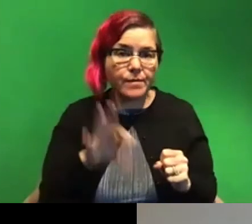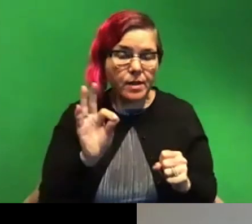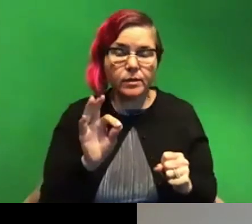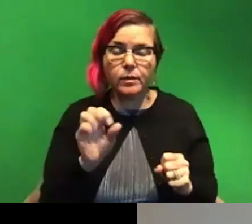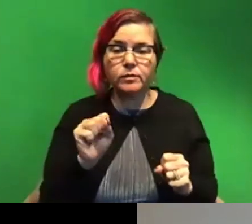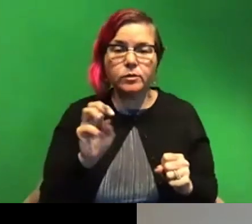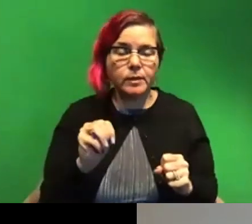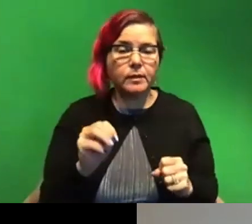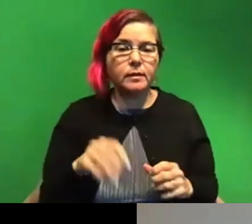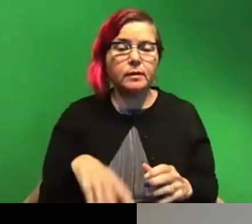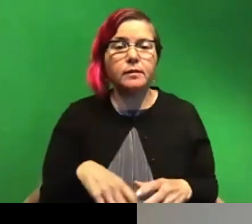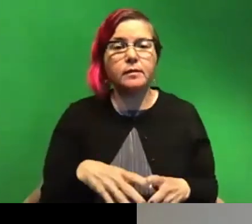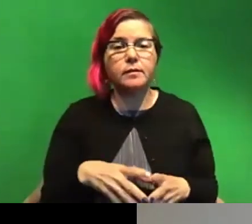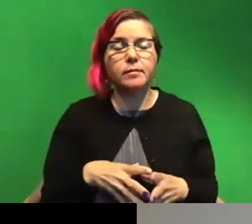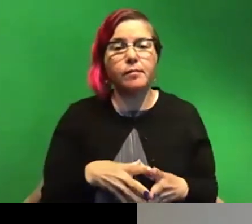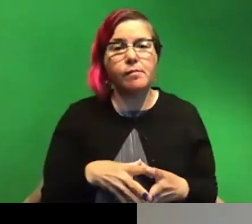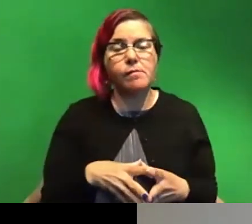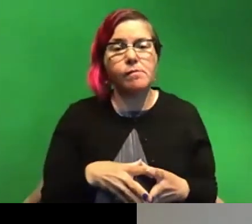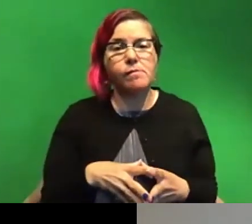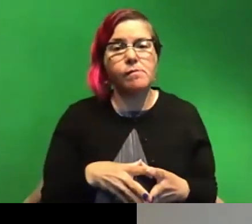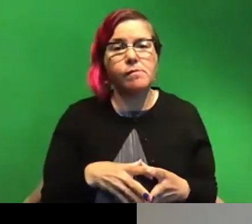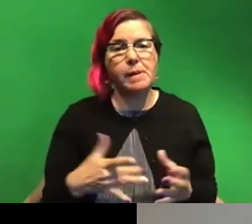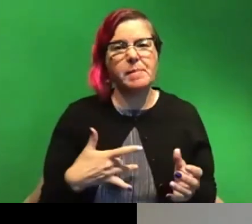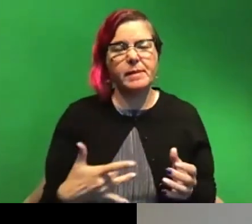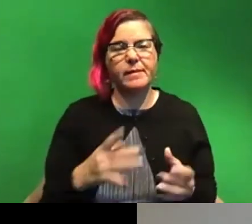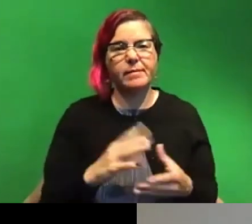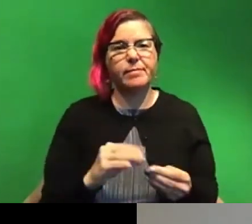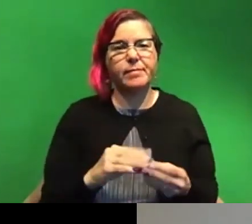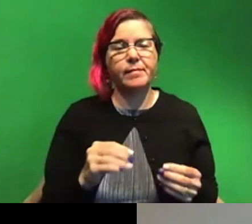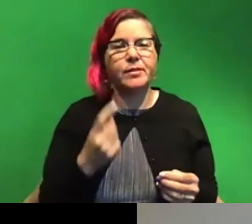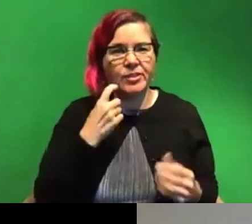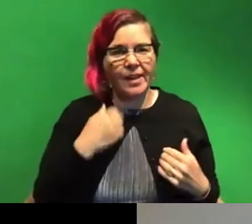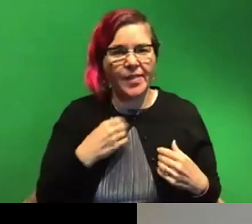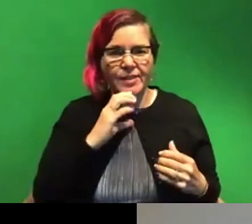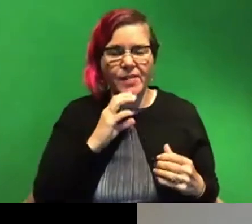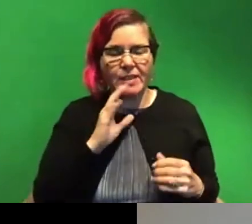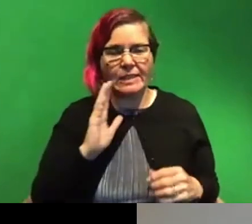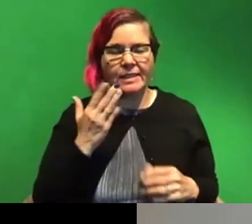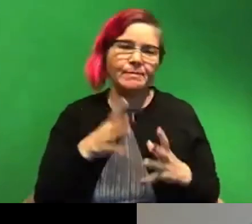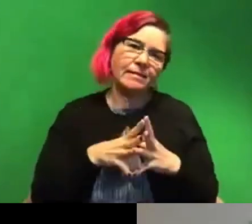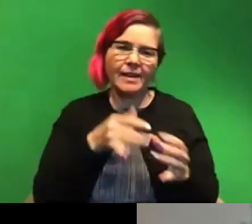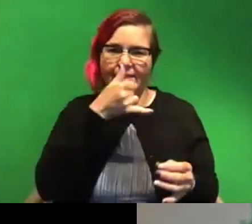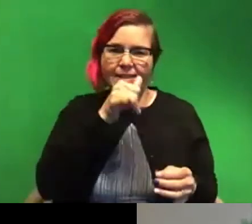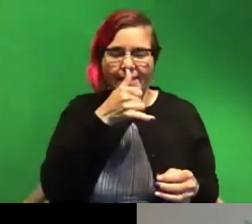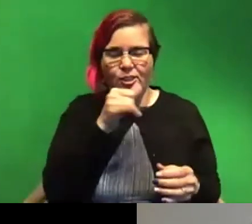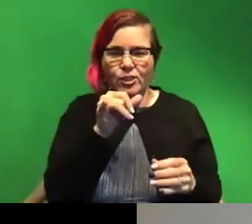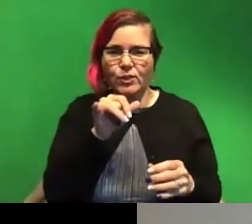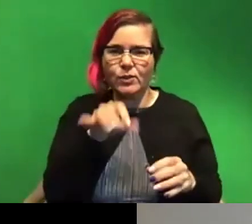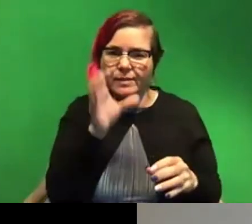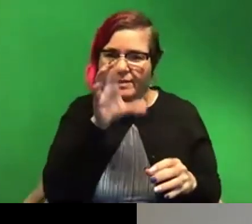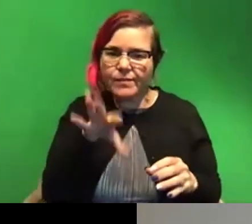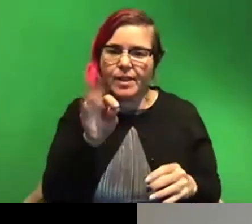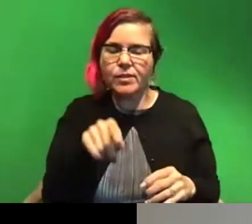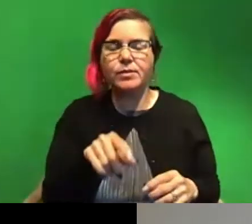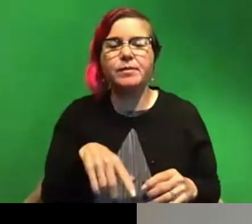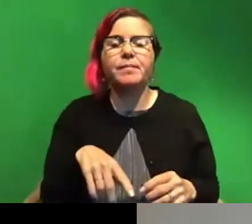feel like places we can find you on social media is usually what I say, but when we just had this conversation, it seems kind of silly to say that. But yeah, where can we find